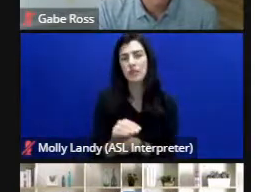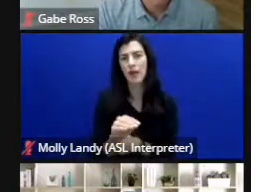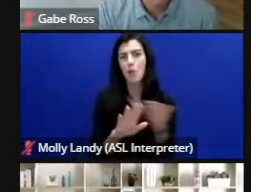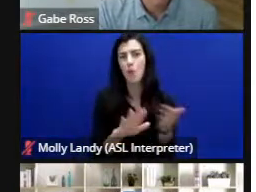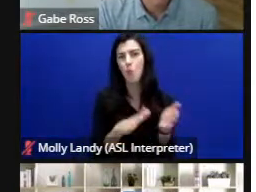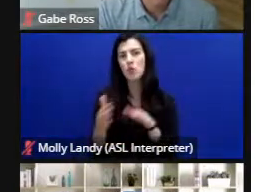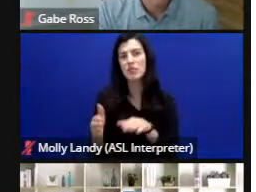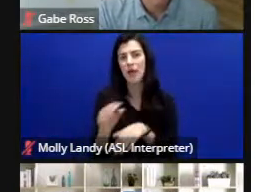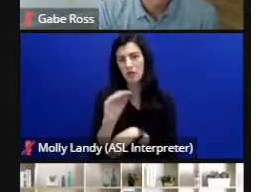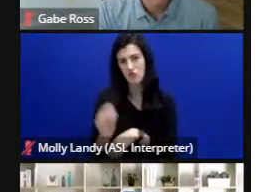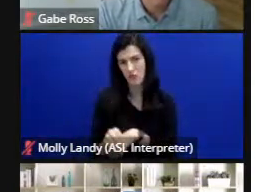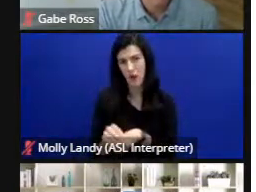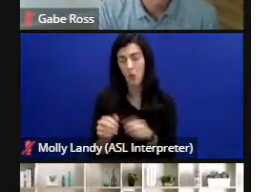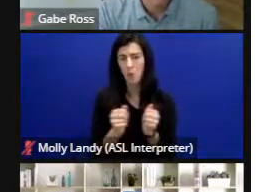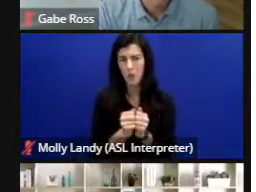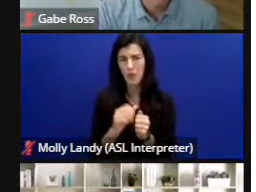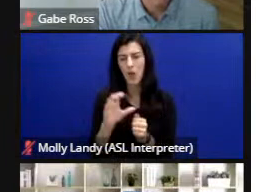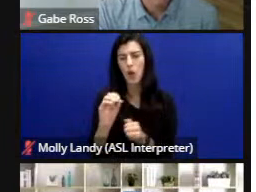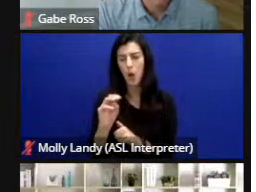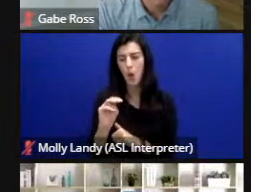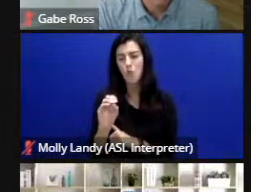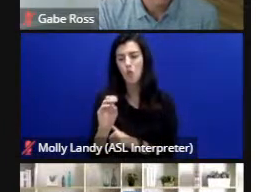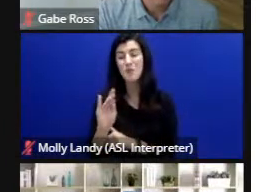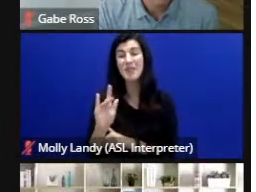with comorbidity rates